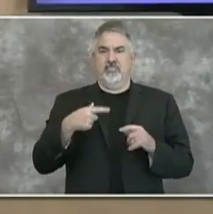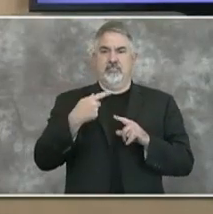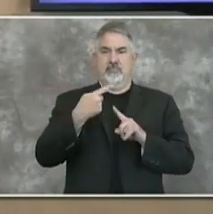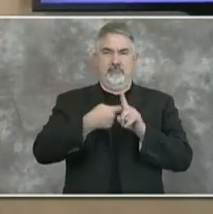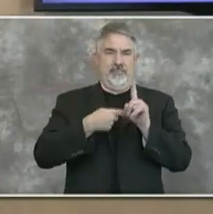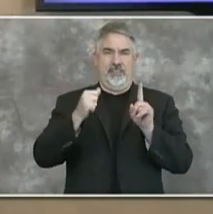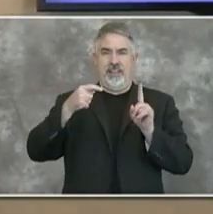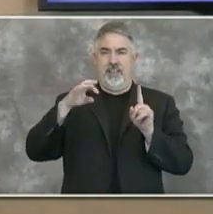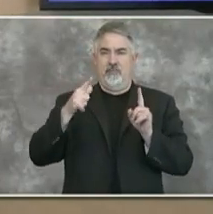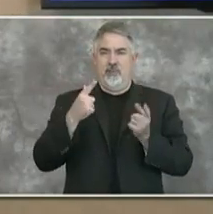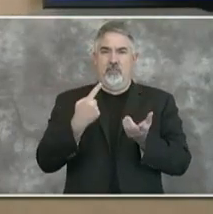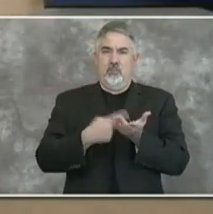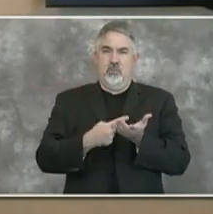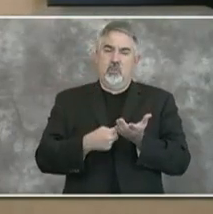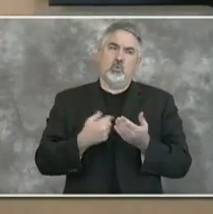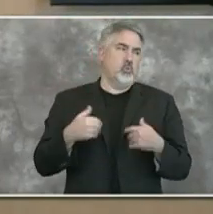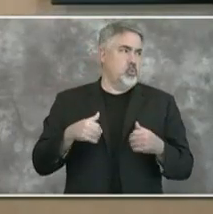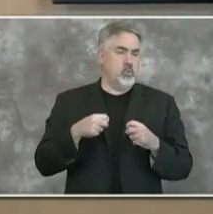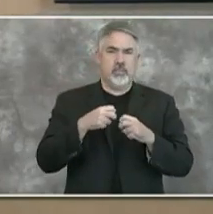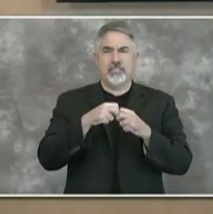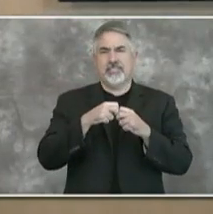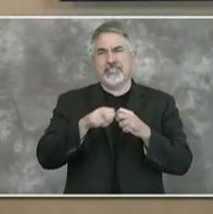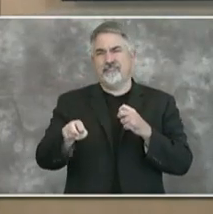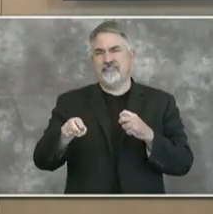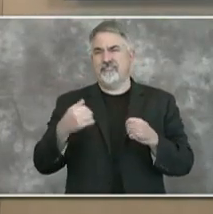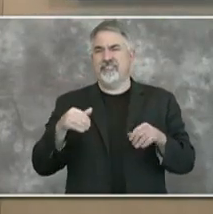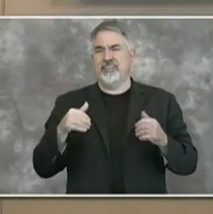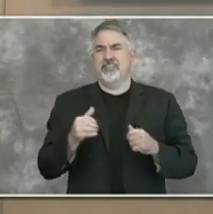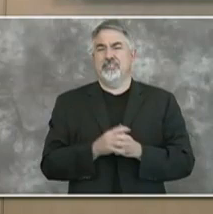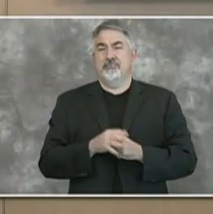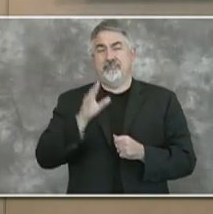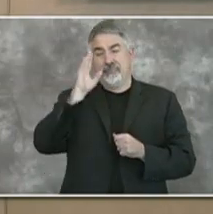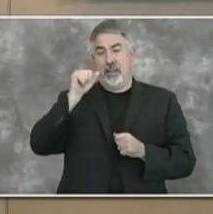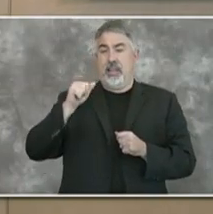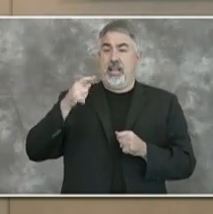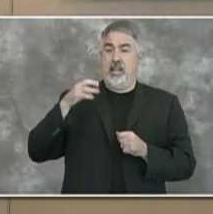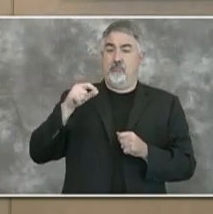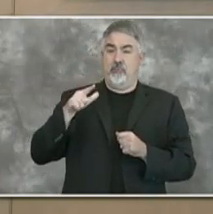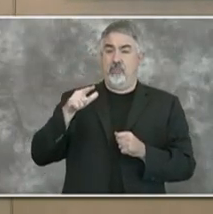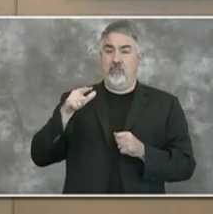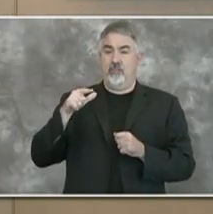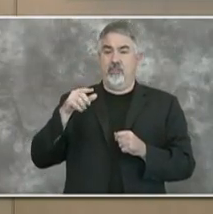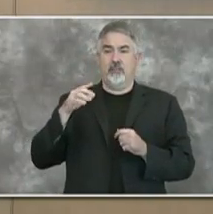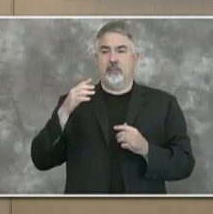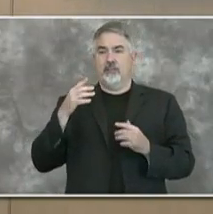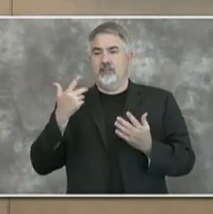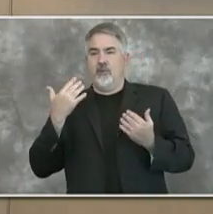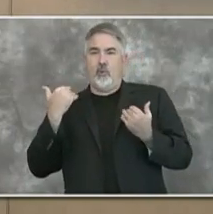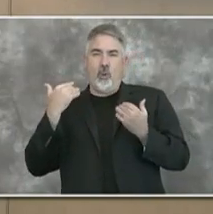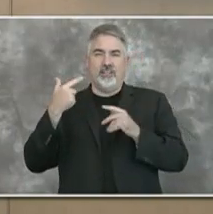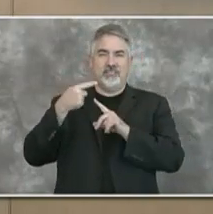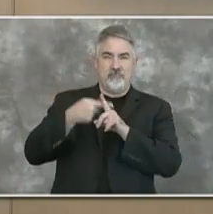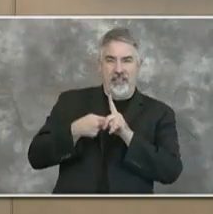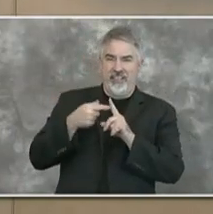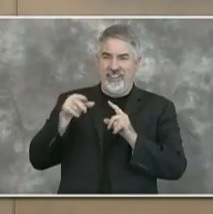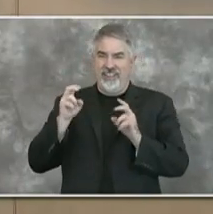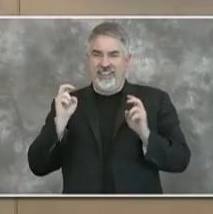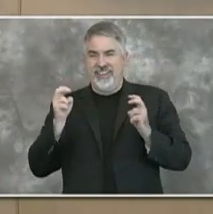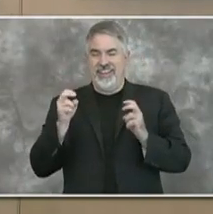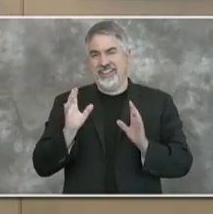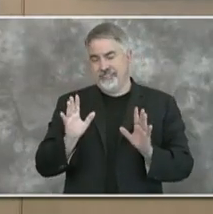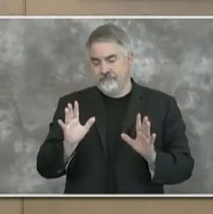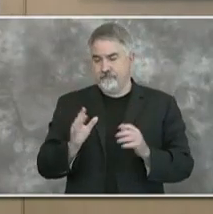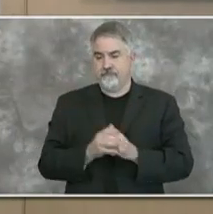poet T.S. Eliot once called April the cruelest month. Well, I'm no poet, but I'm going to put it in